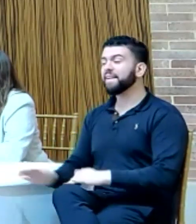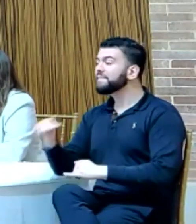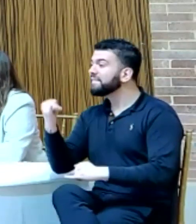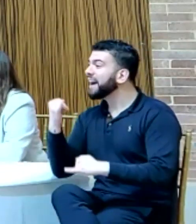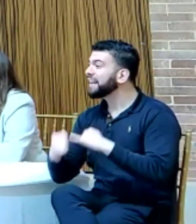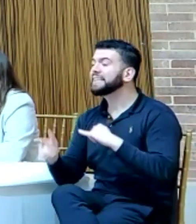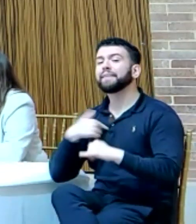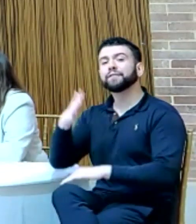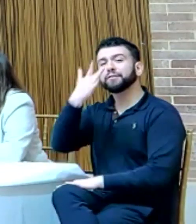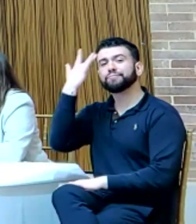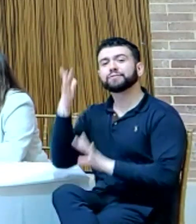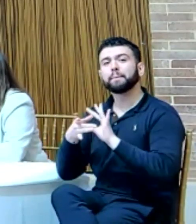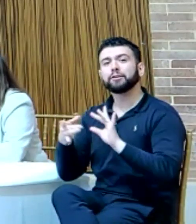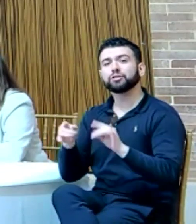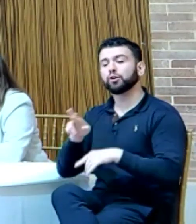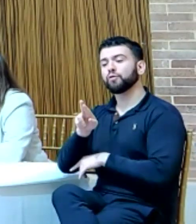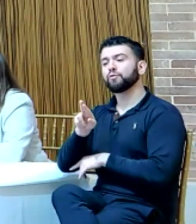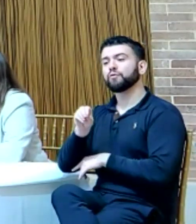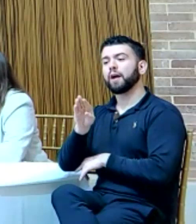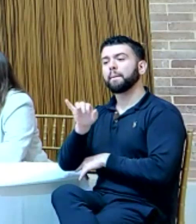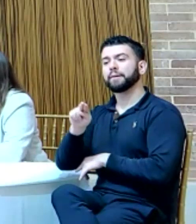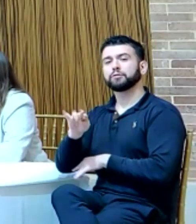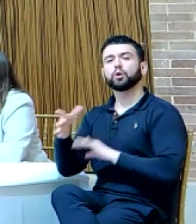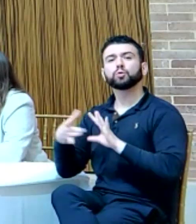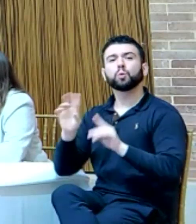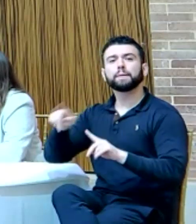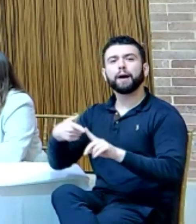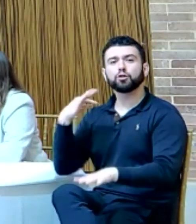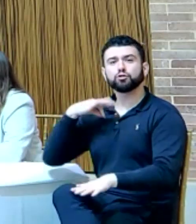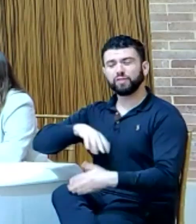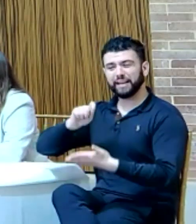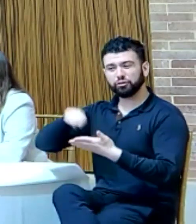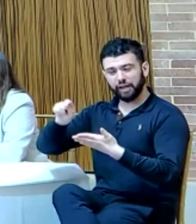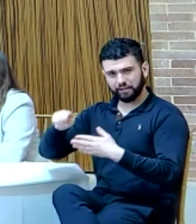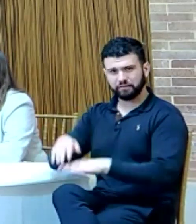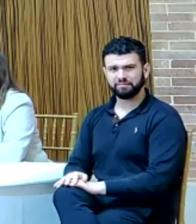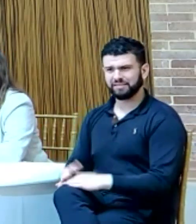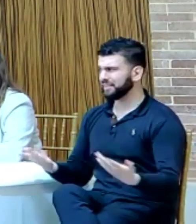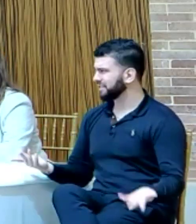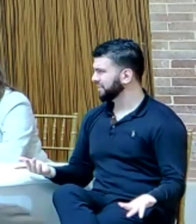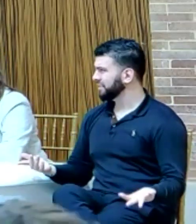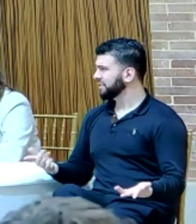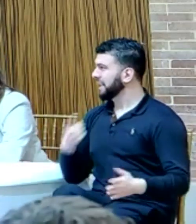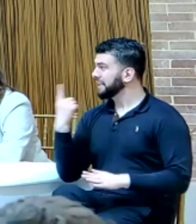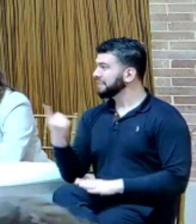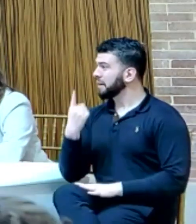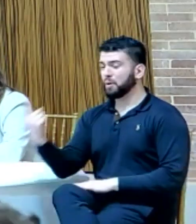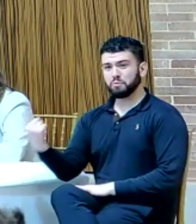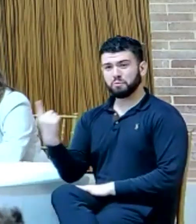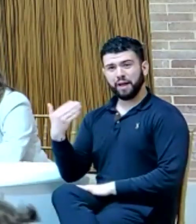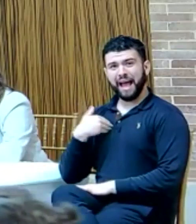mention Robin talked about credit checks and the there is no need to do credit checks for someone who has a